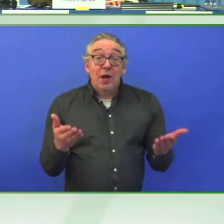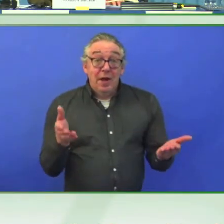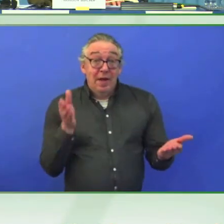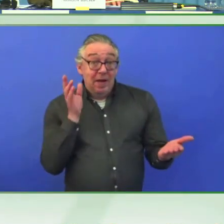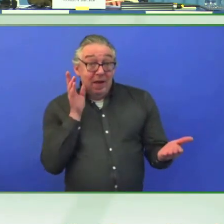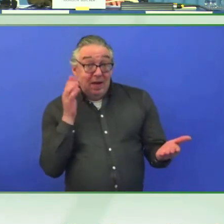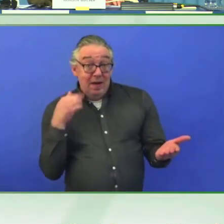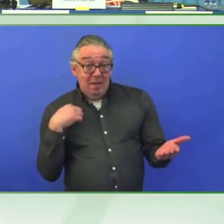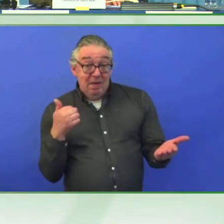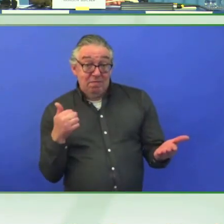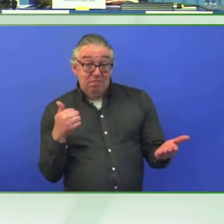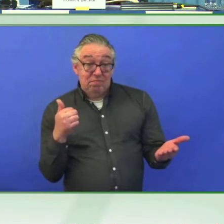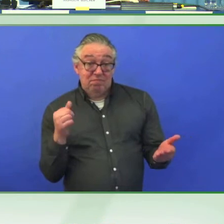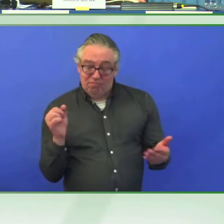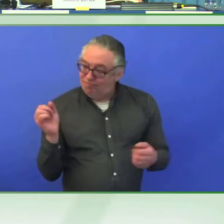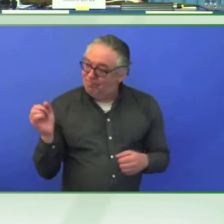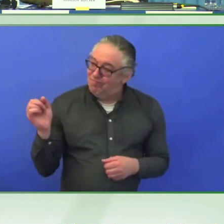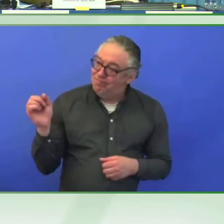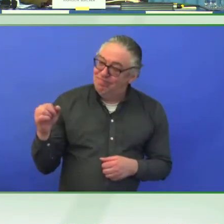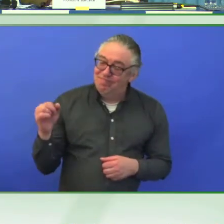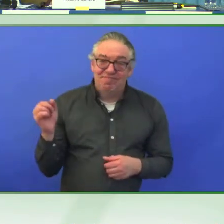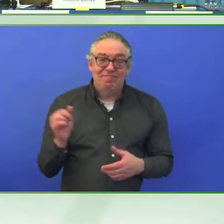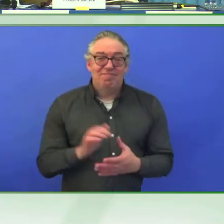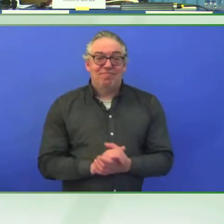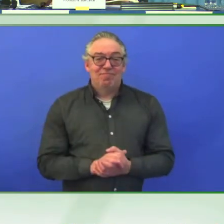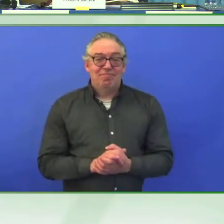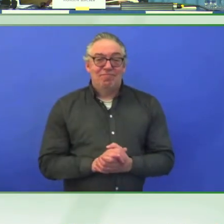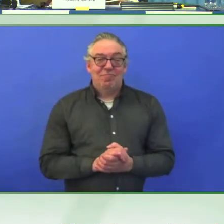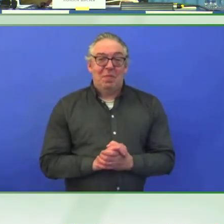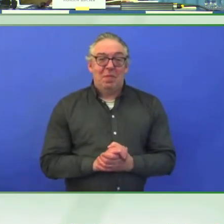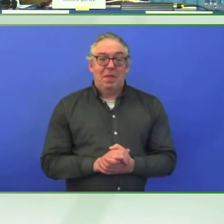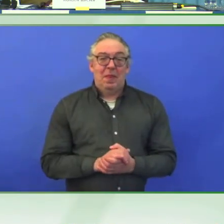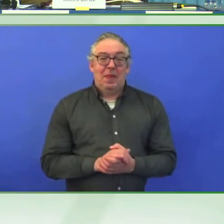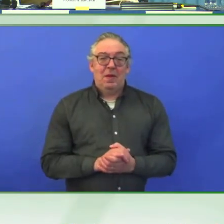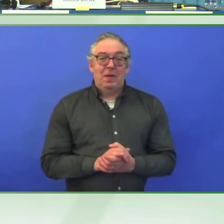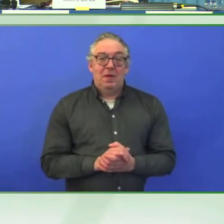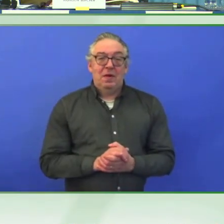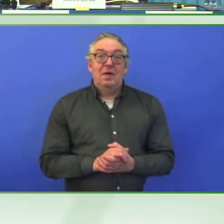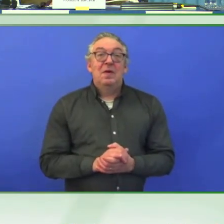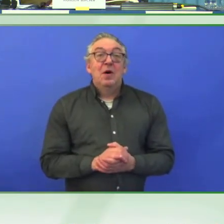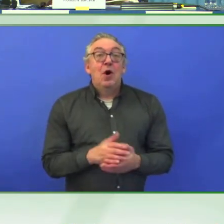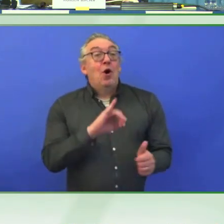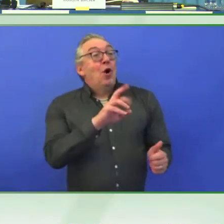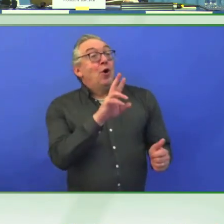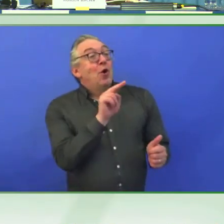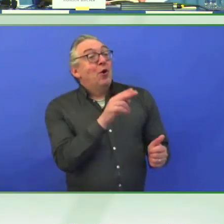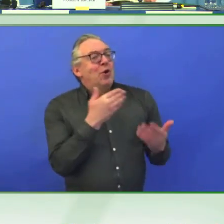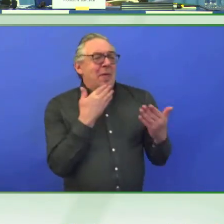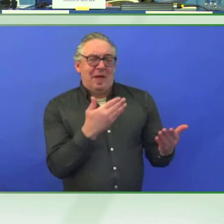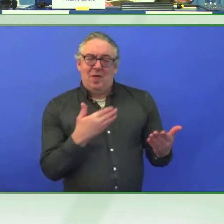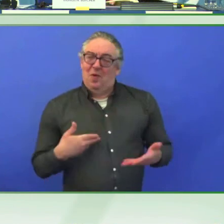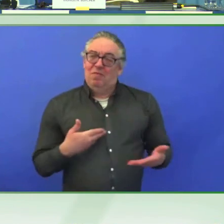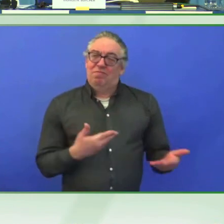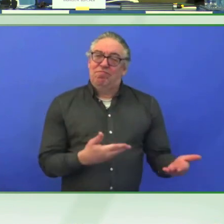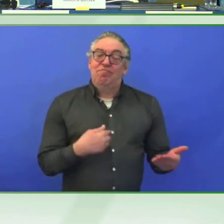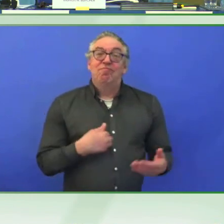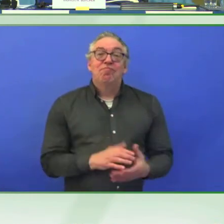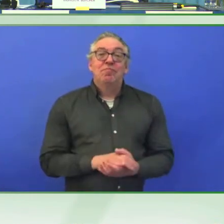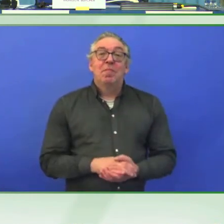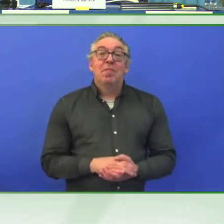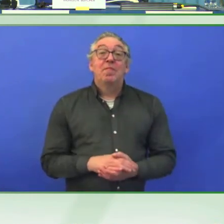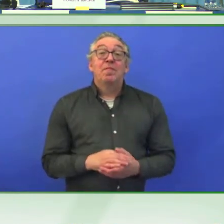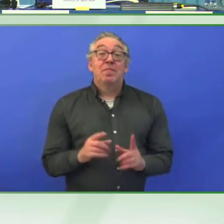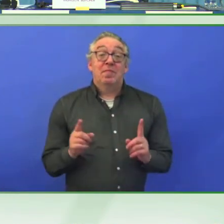Yes, we can. Well, thank you very much, Jürgen, for the introduction. And first, I want to hats off